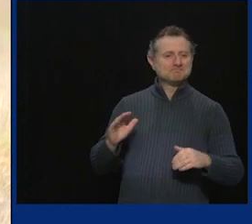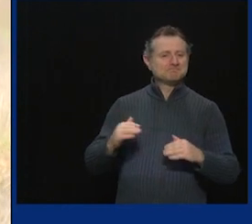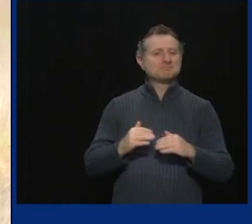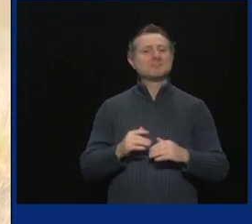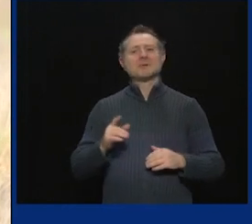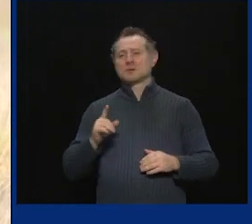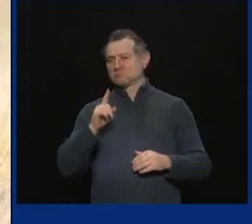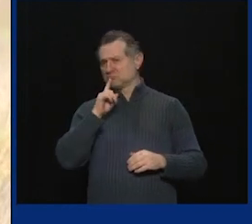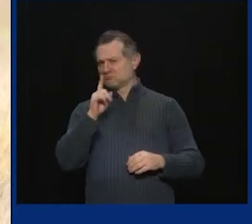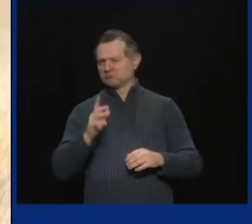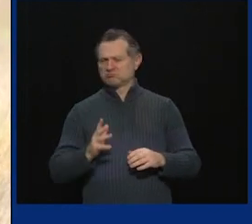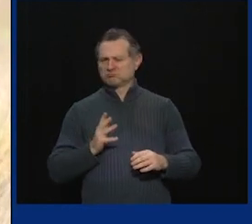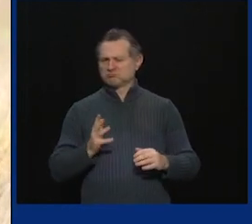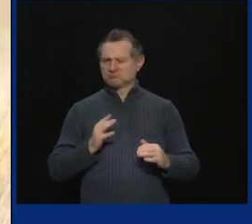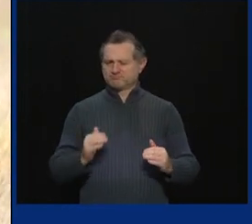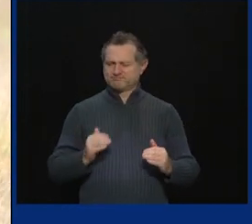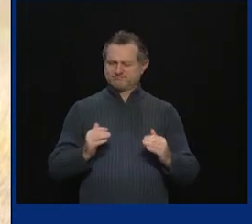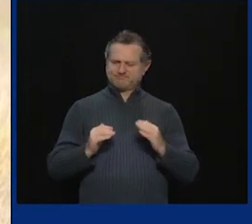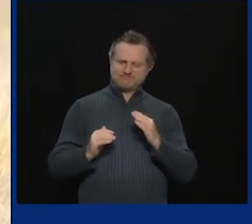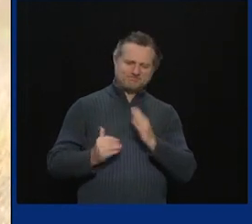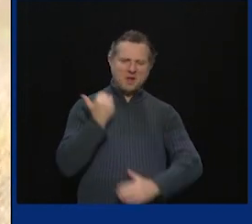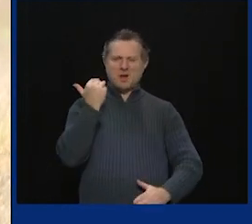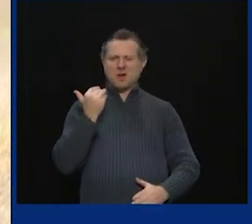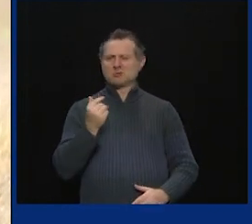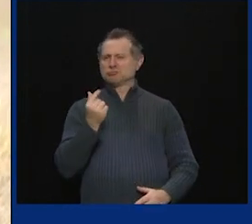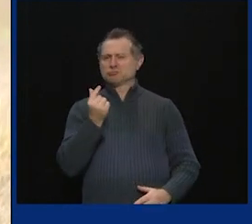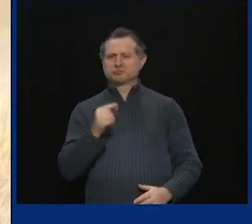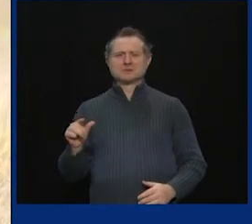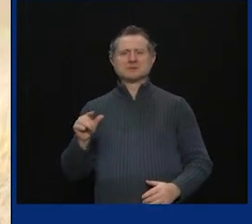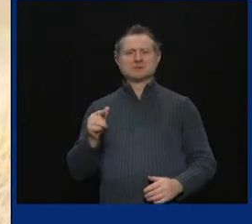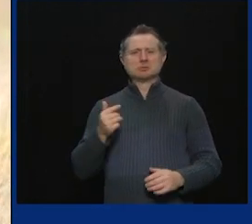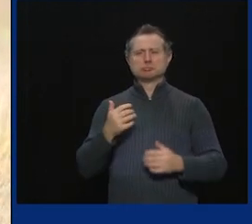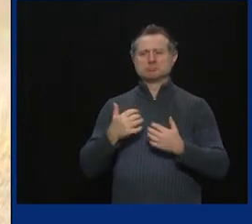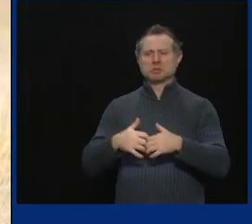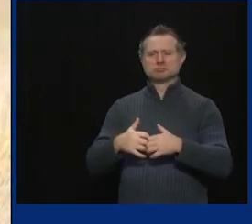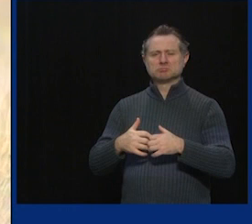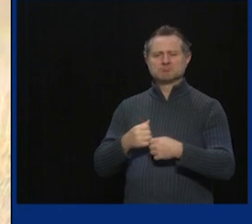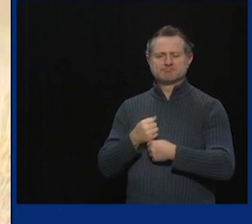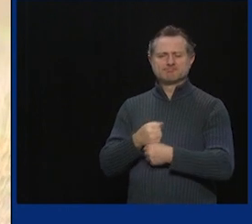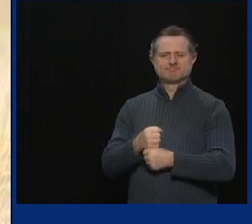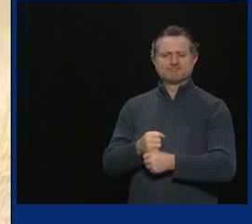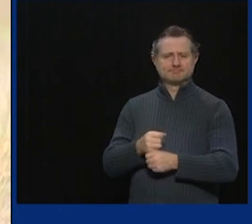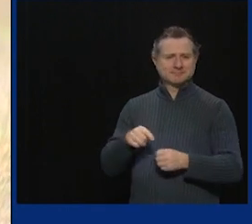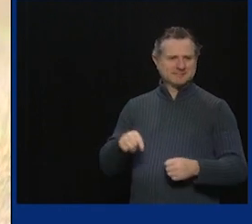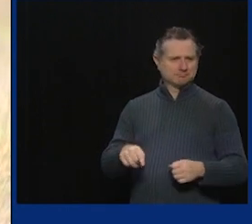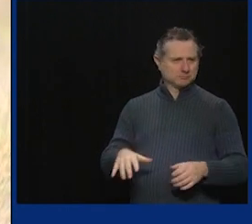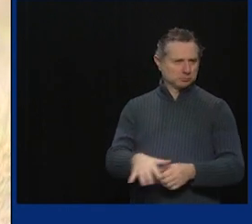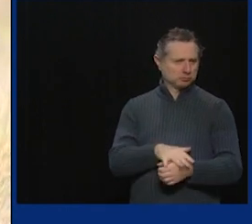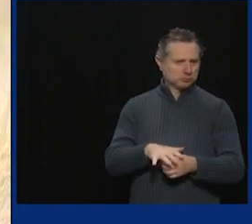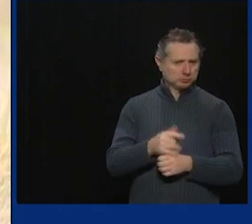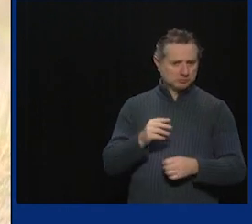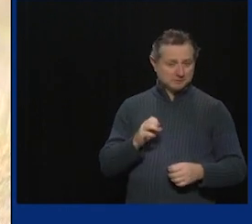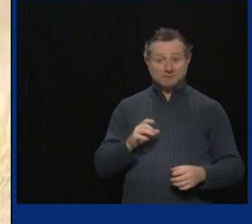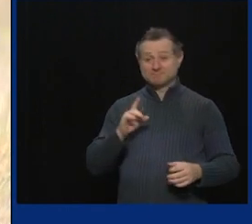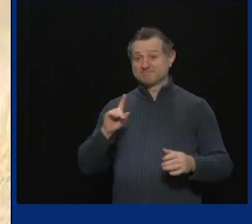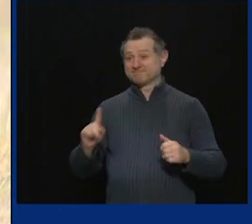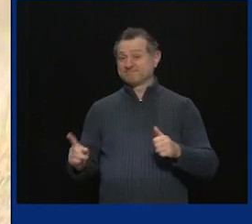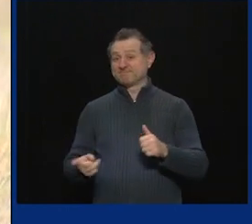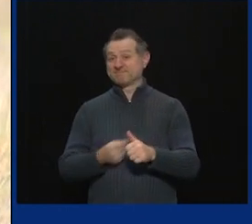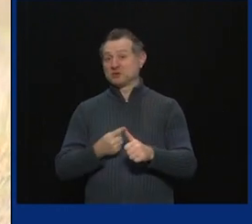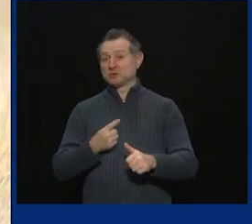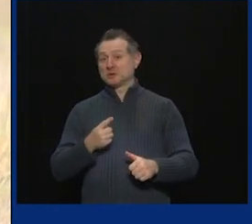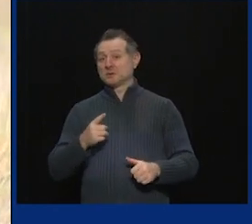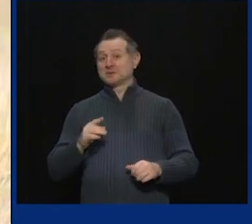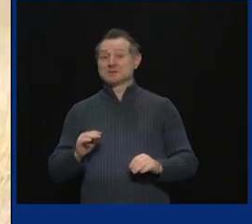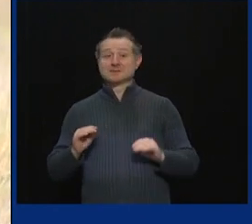things, facility right here. The first tenet of our new manufacturing park, STAMP, and also the construction of a